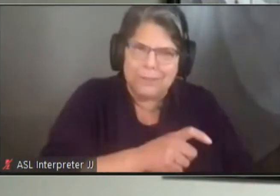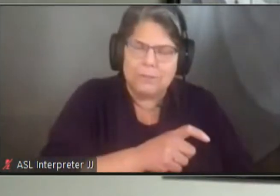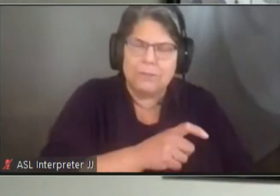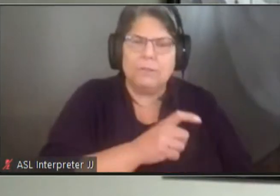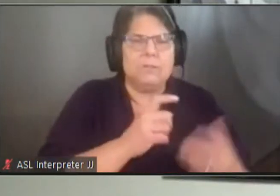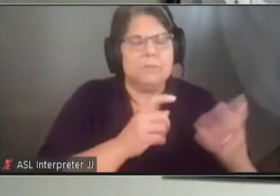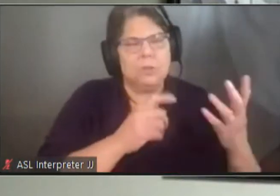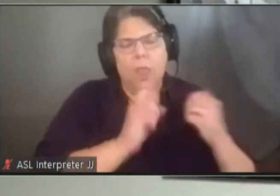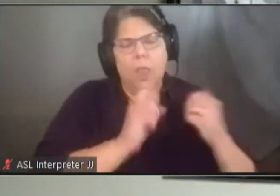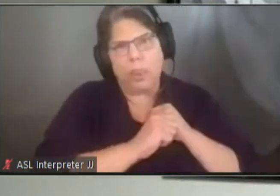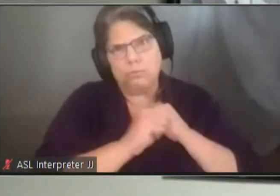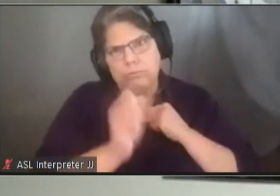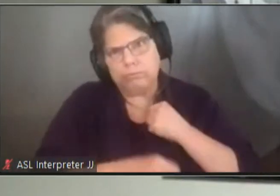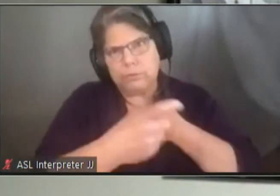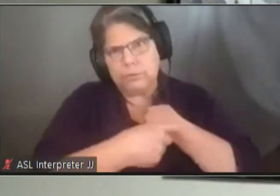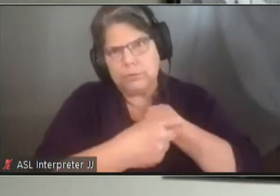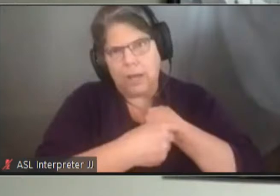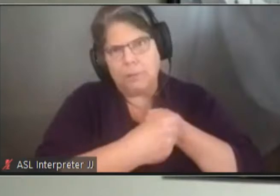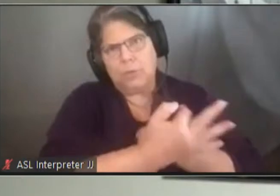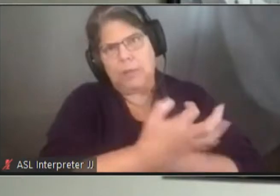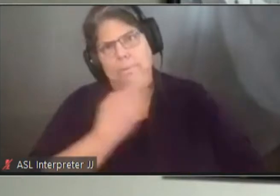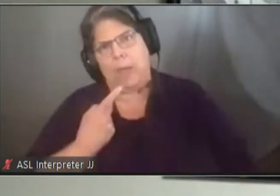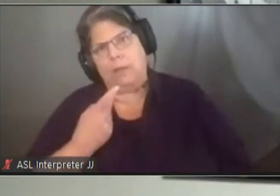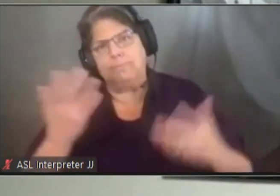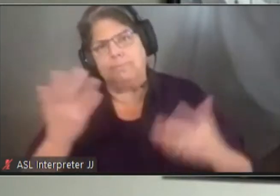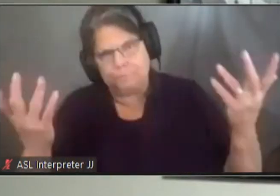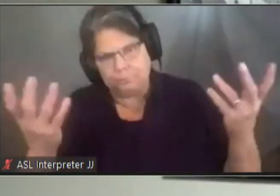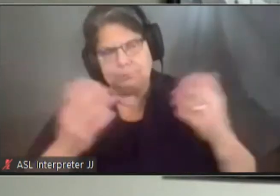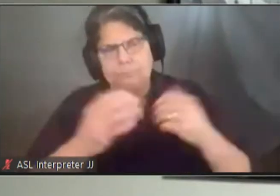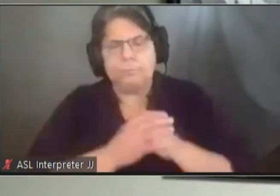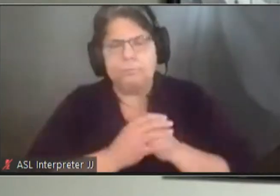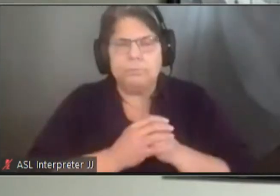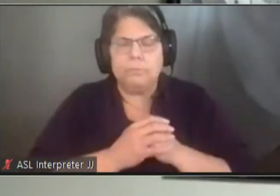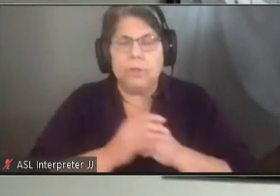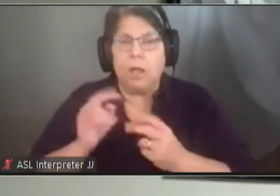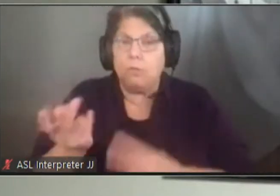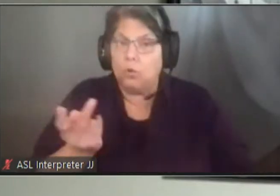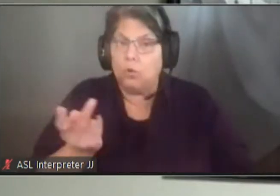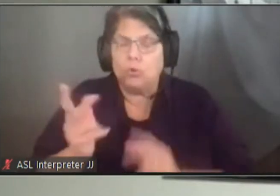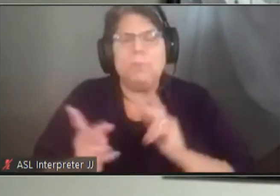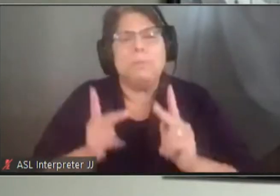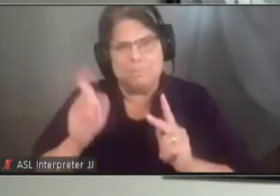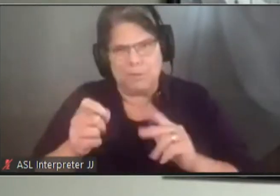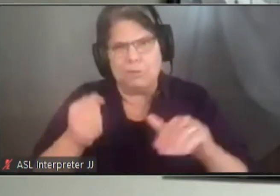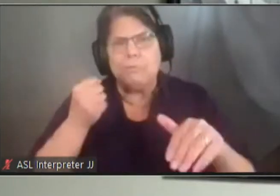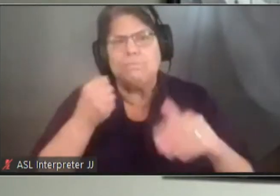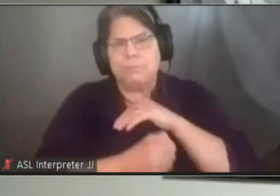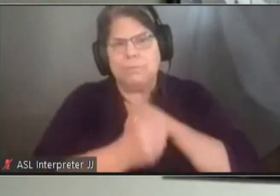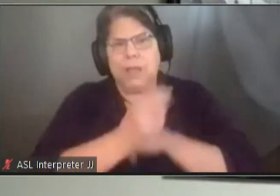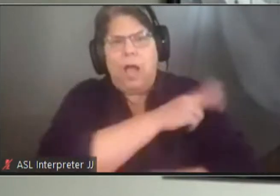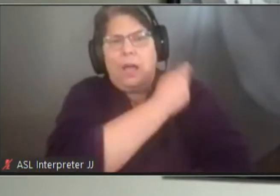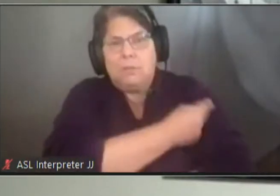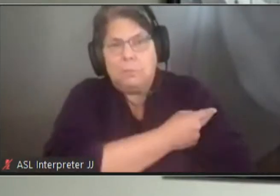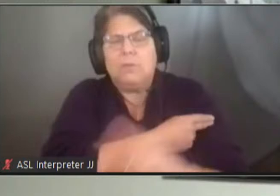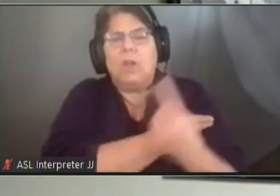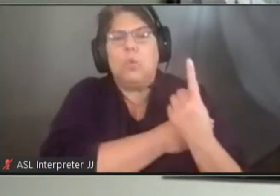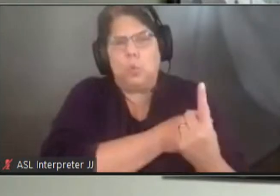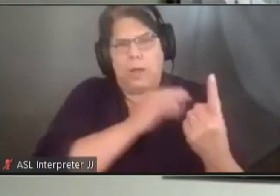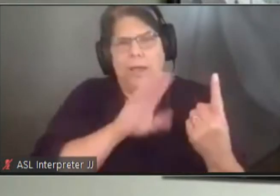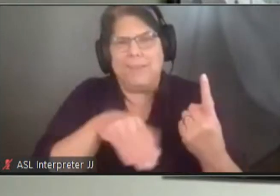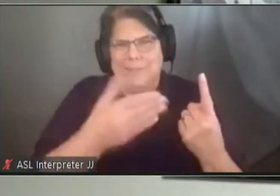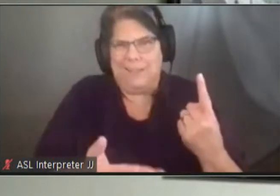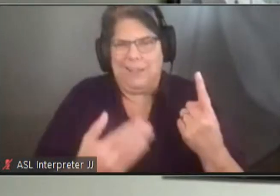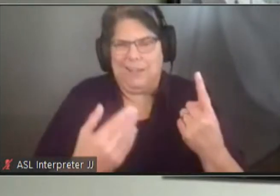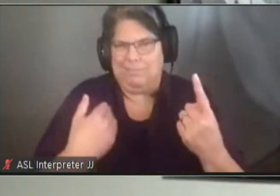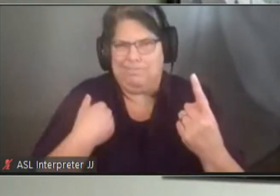very slow reporting process. Of these people, 2 individuals are hospitalized and 1 passed away earlier this